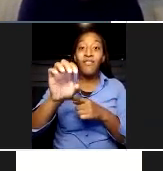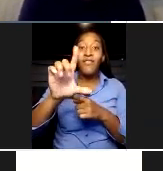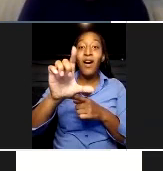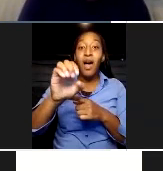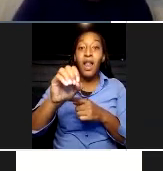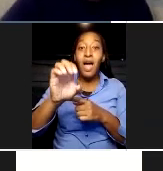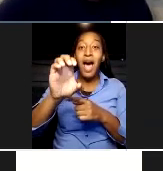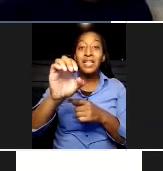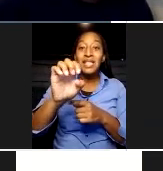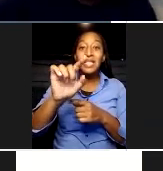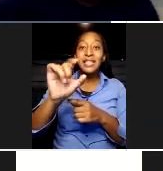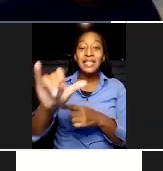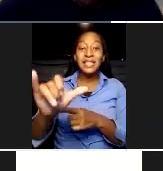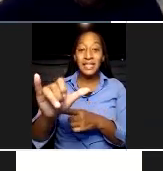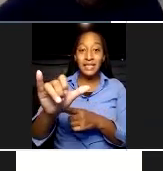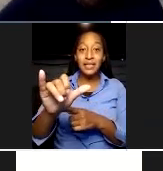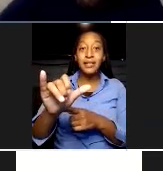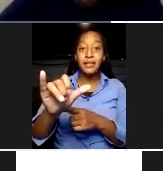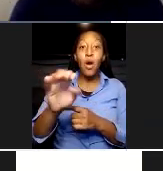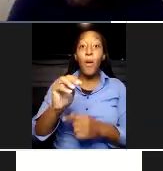the reason I distinguished